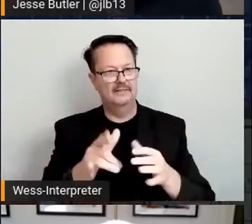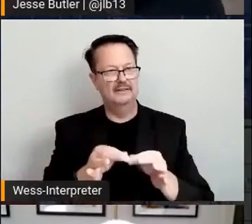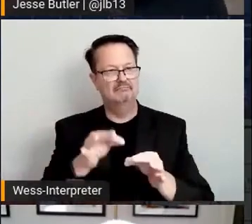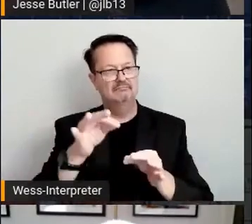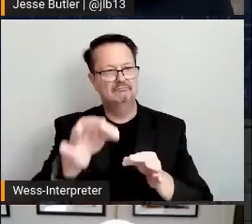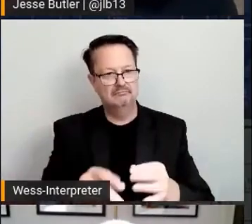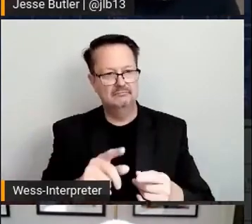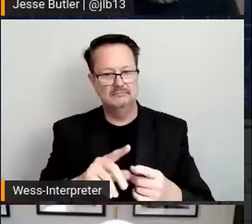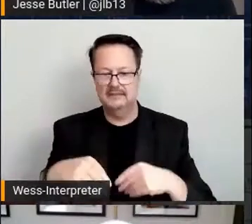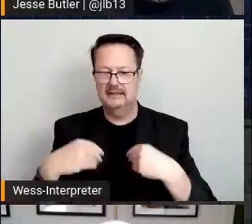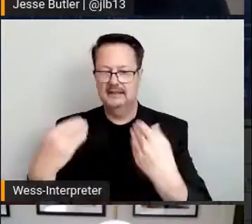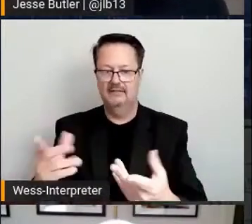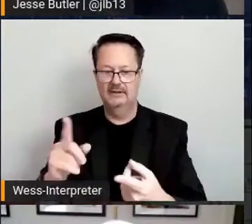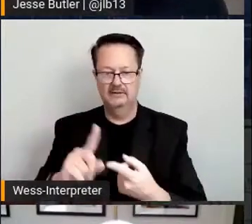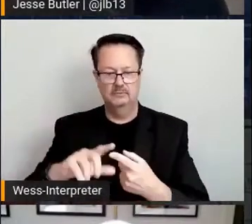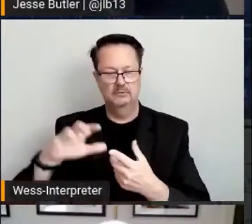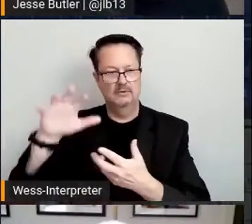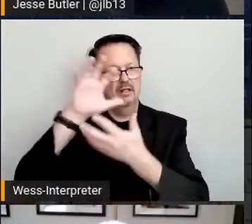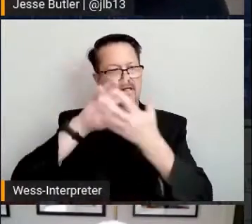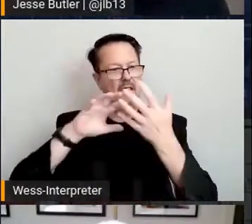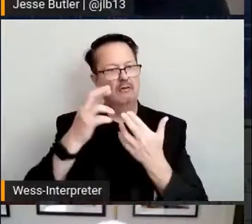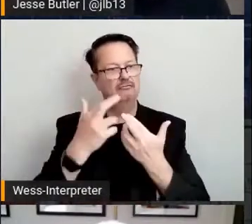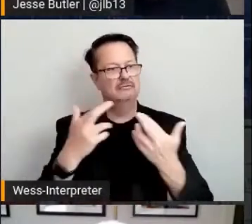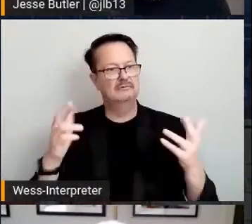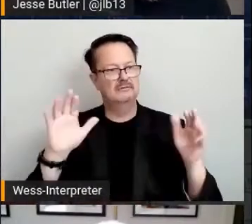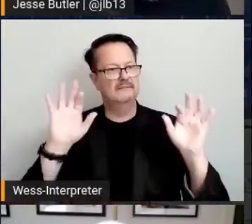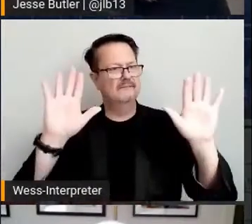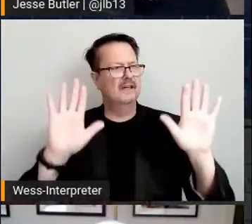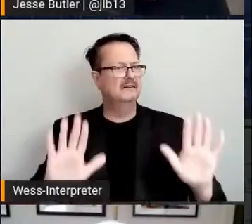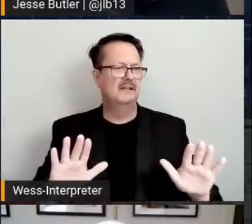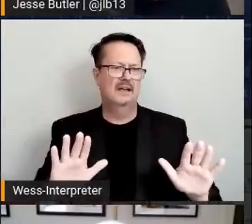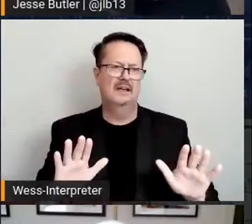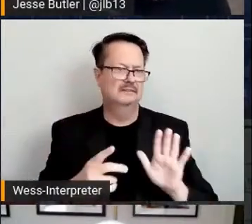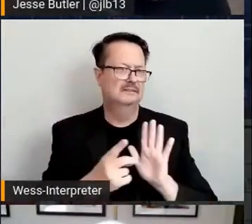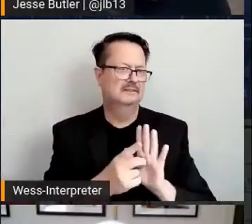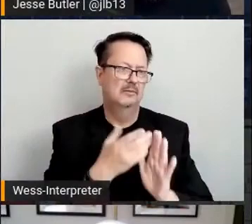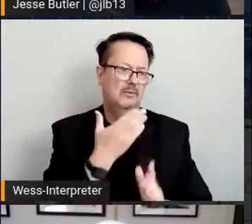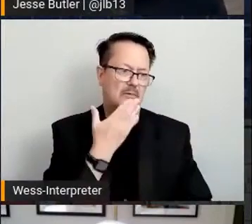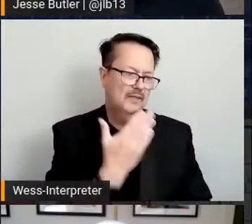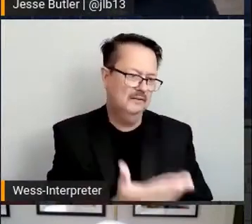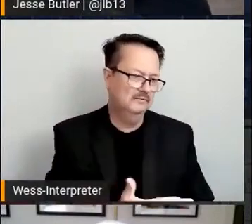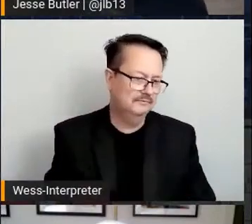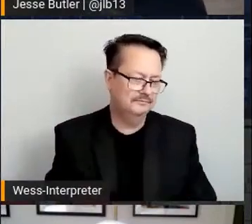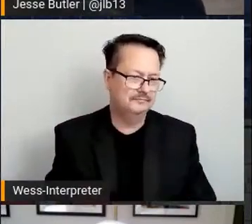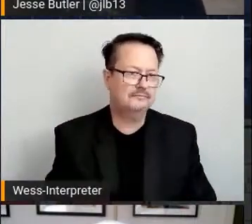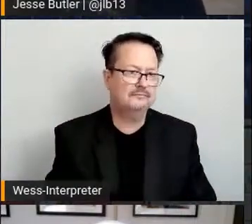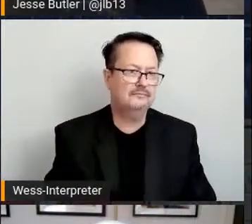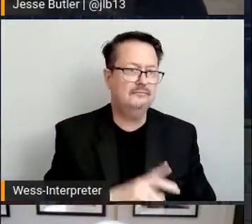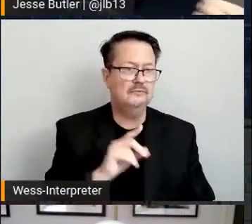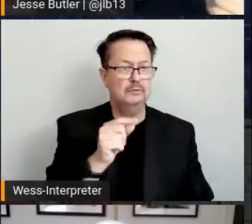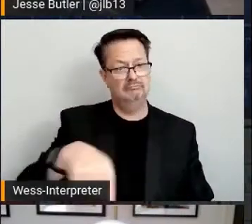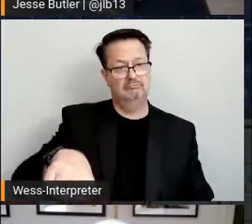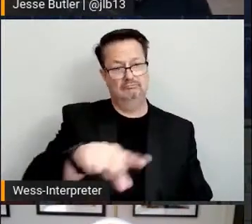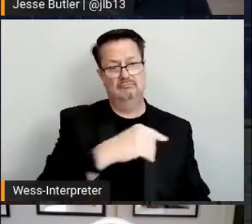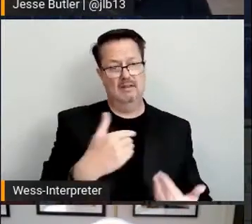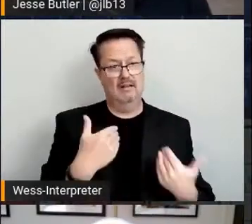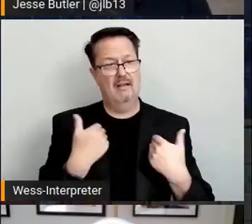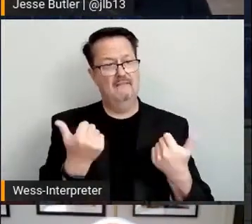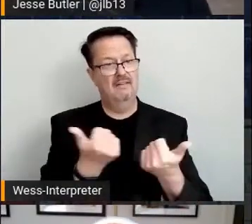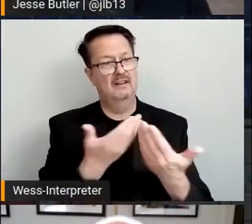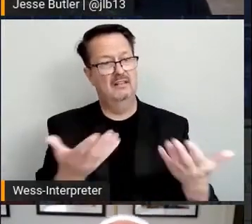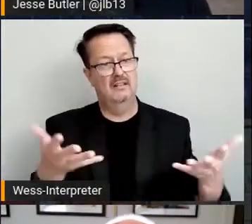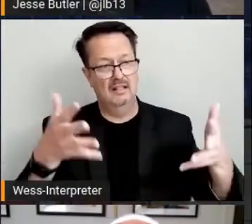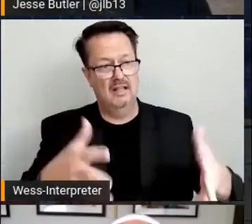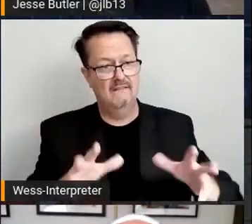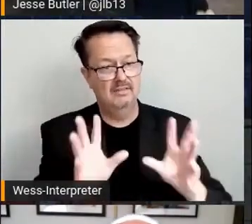cloud resources. Fantastic demo. Thank you. Do you guys have anything left in this